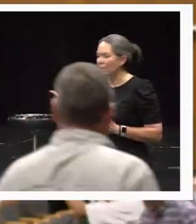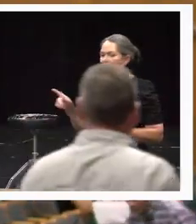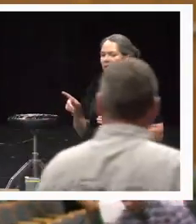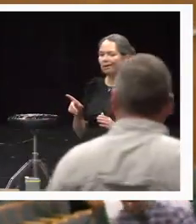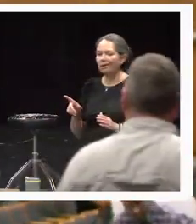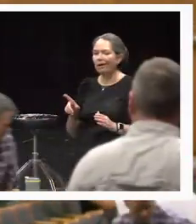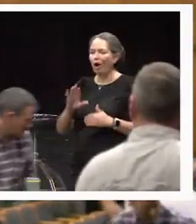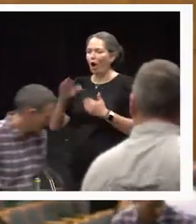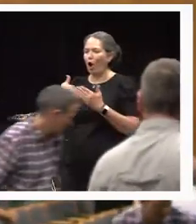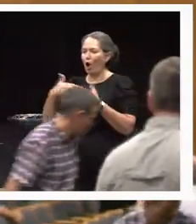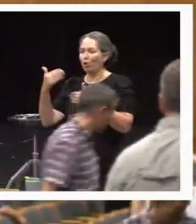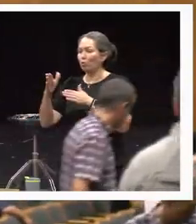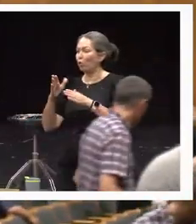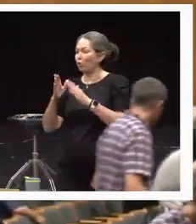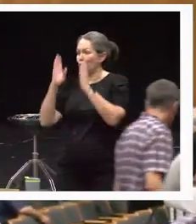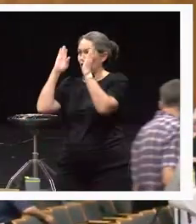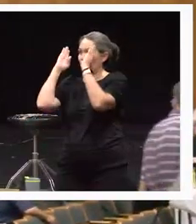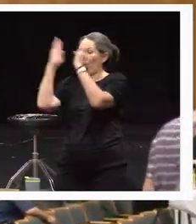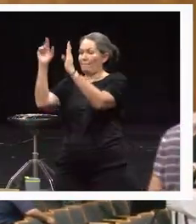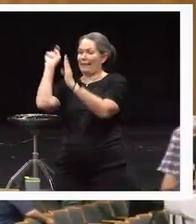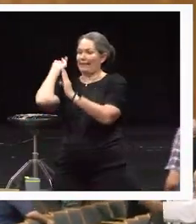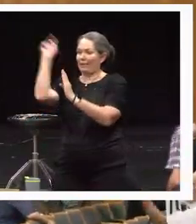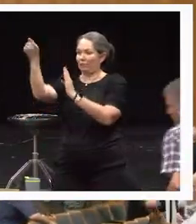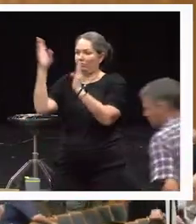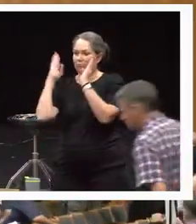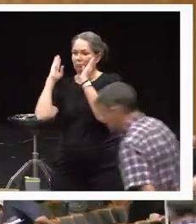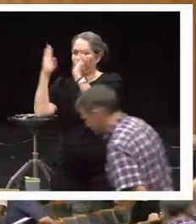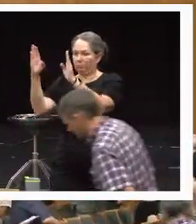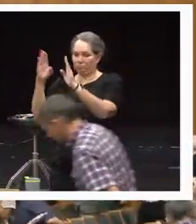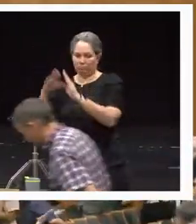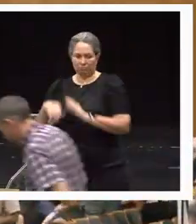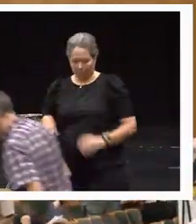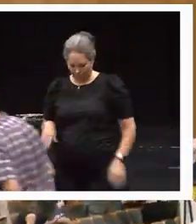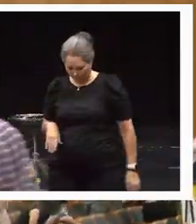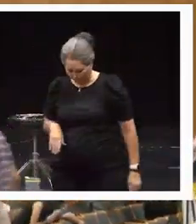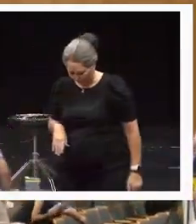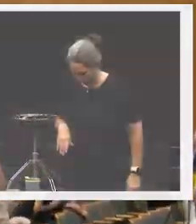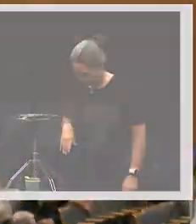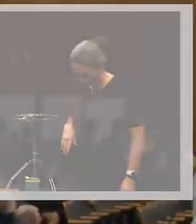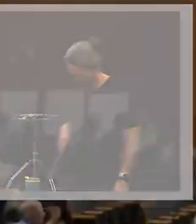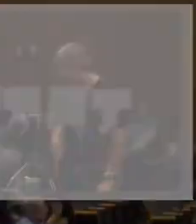these rooms, 101 to 105, are straight that way on the left.